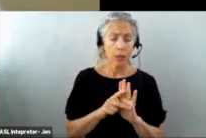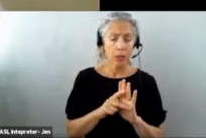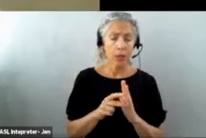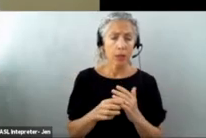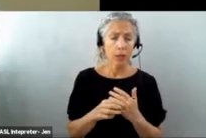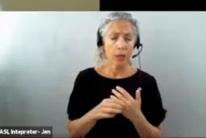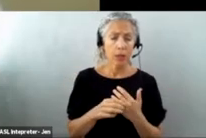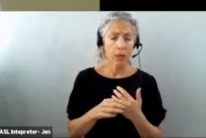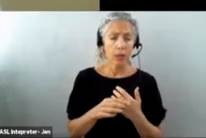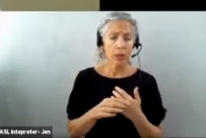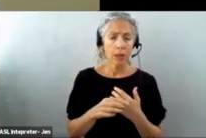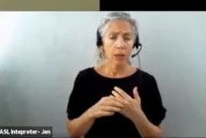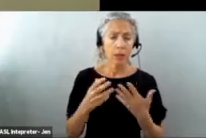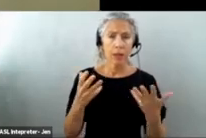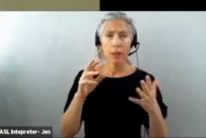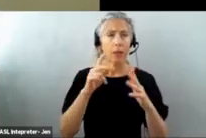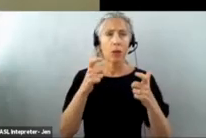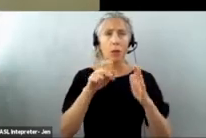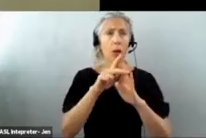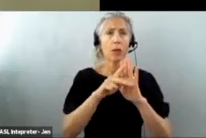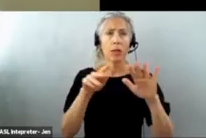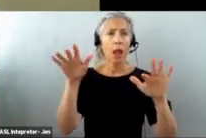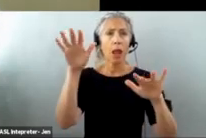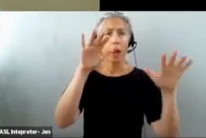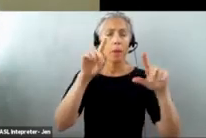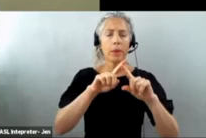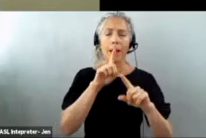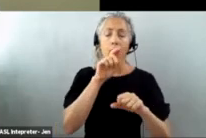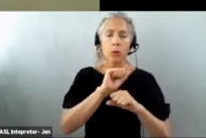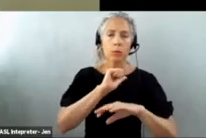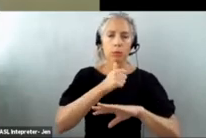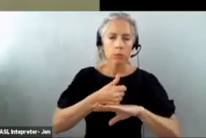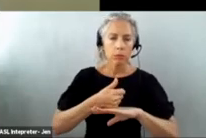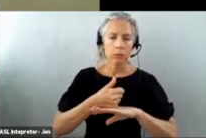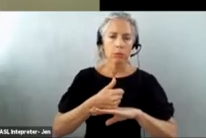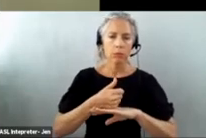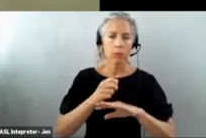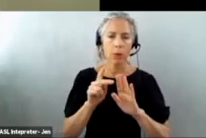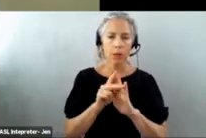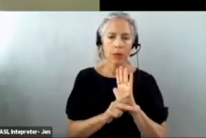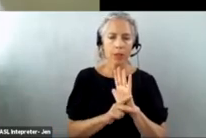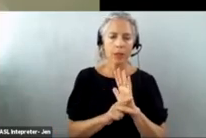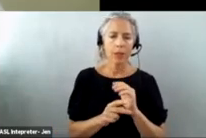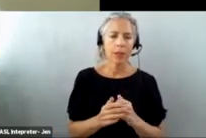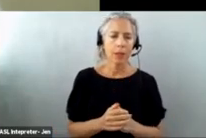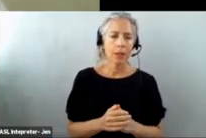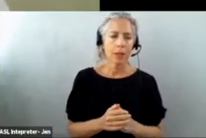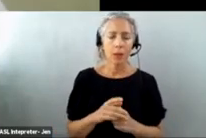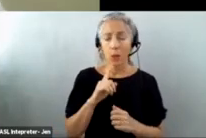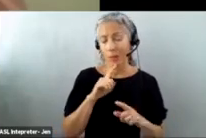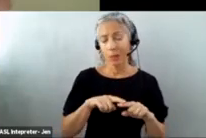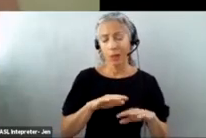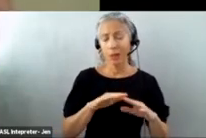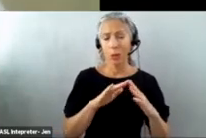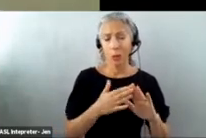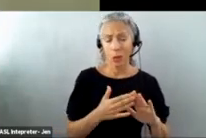permeate somewhere in space. But the actualization of those contexts, you know, really becomes down to the communities and